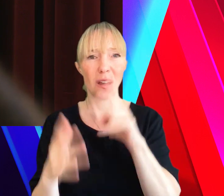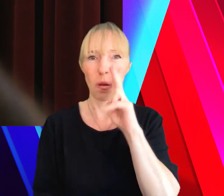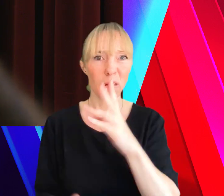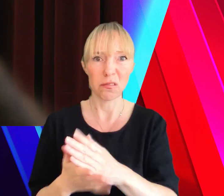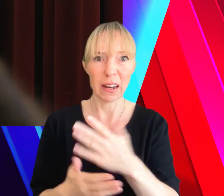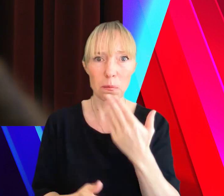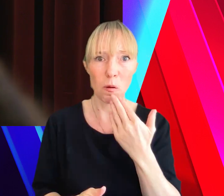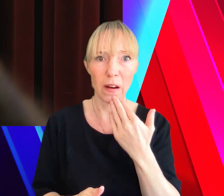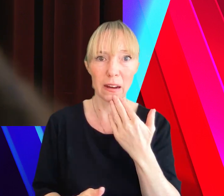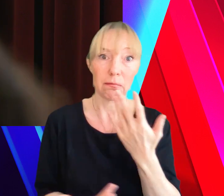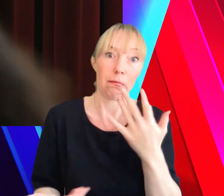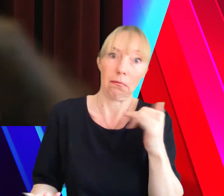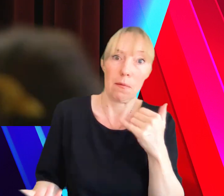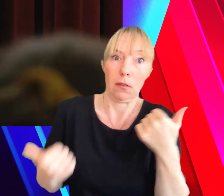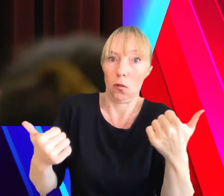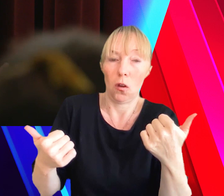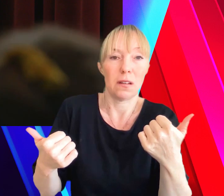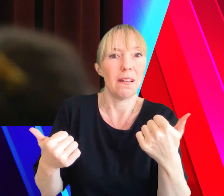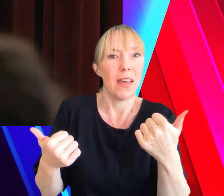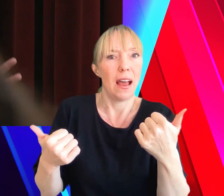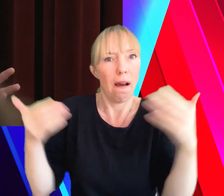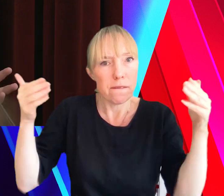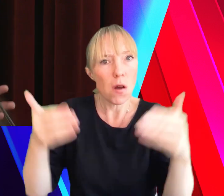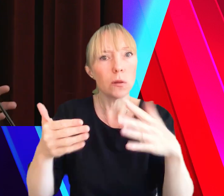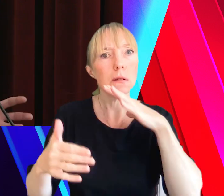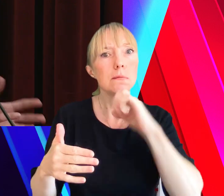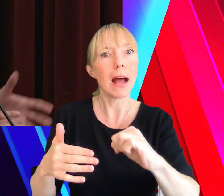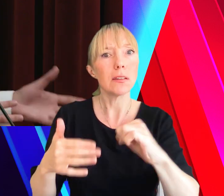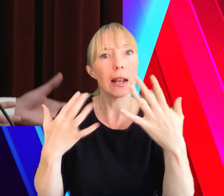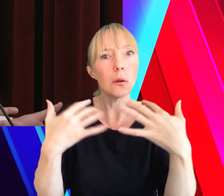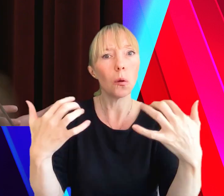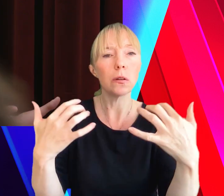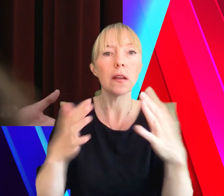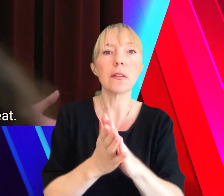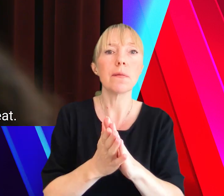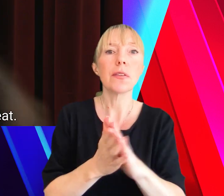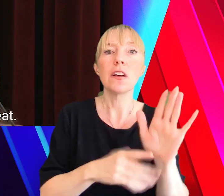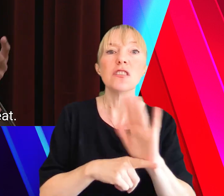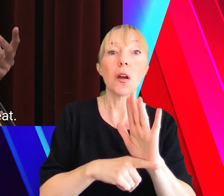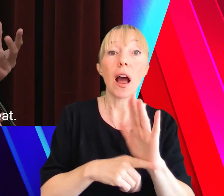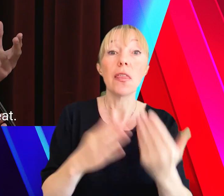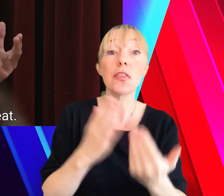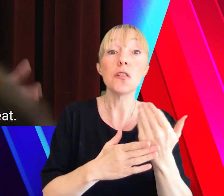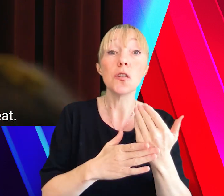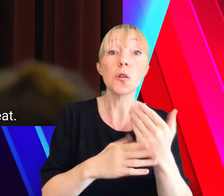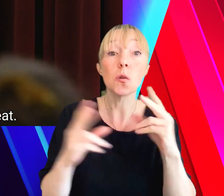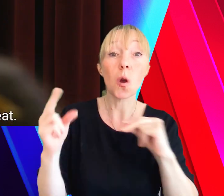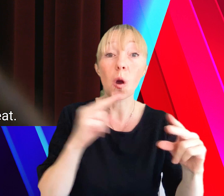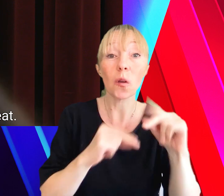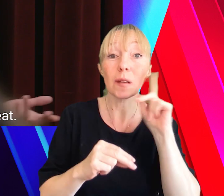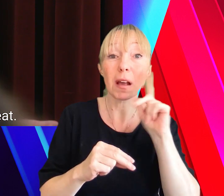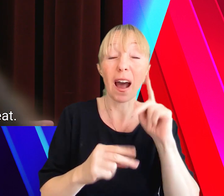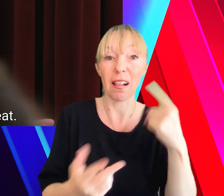it's good. But like they're sort of more geared for a masculine audience, and I think shows like, say, The New Gossip